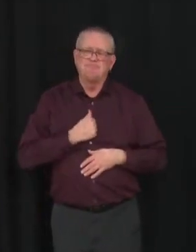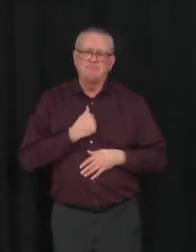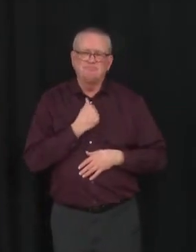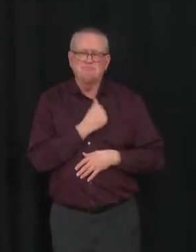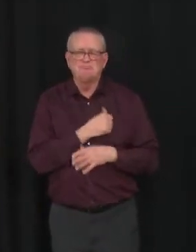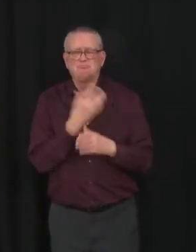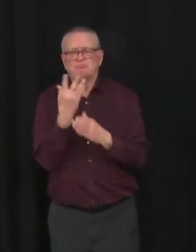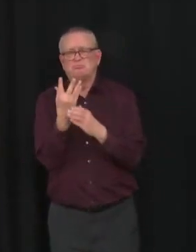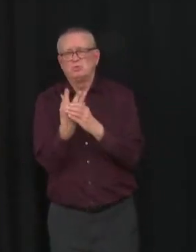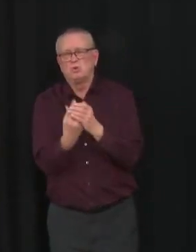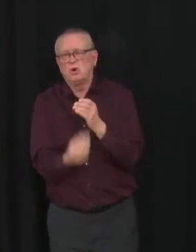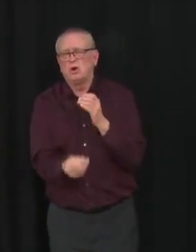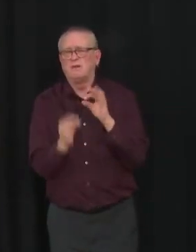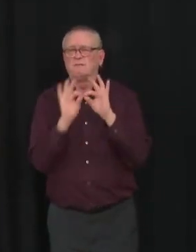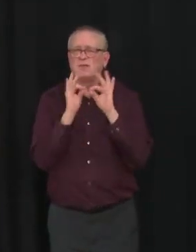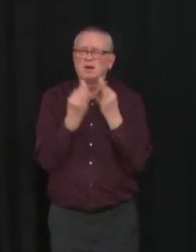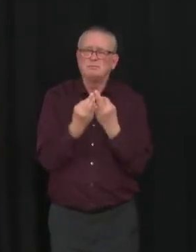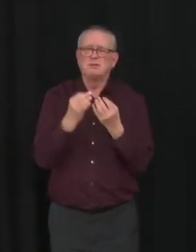other cause.